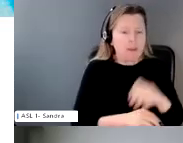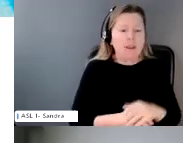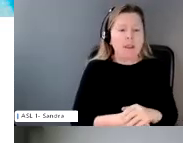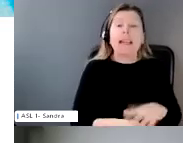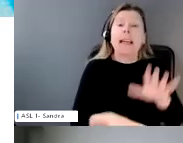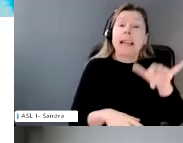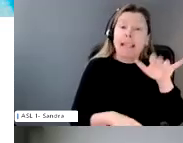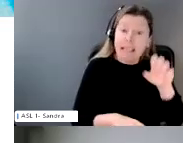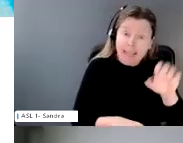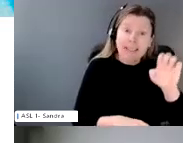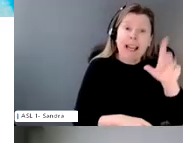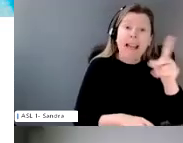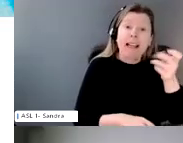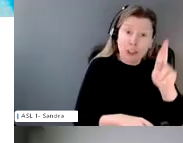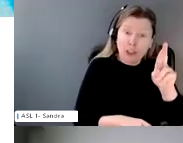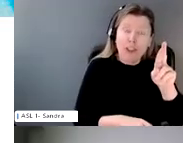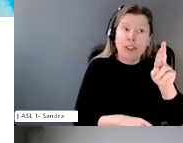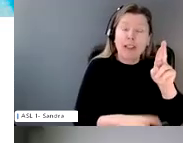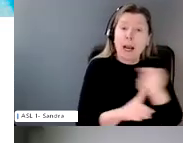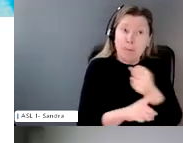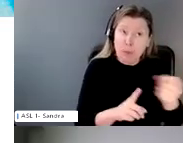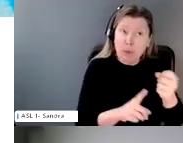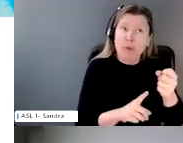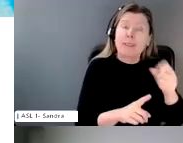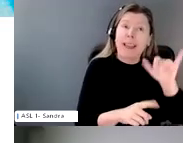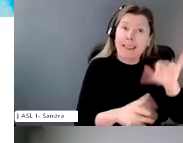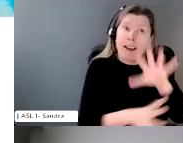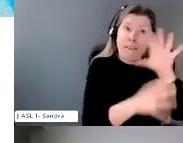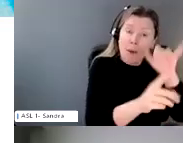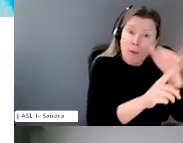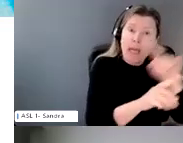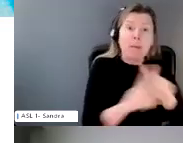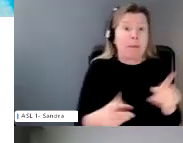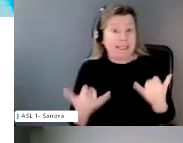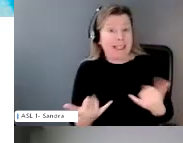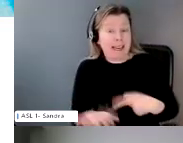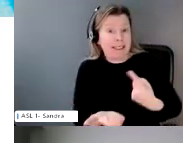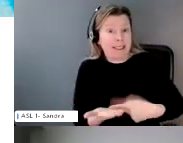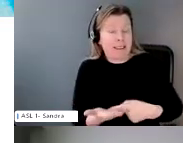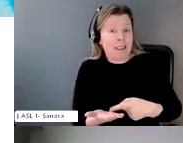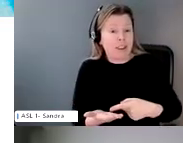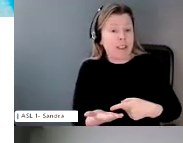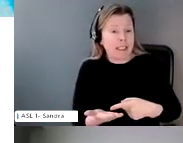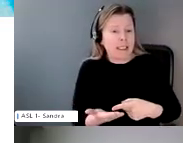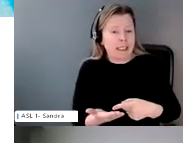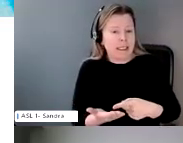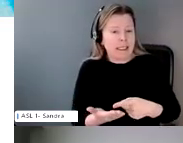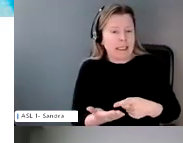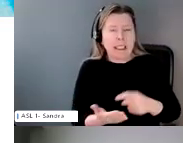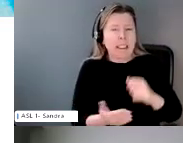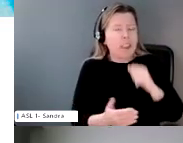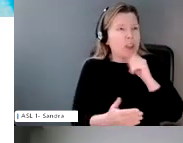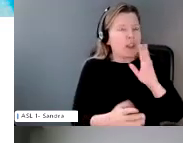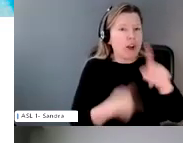involves bullying, but what we're going to be doing with regard to today's discussion and what pertained